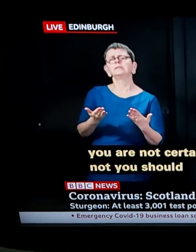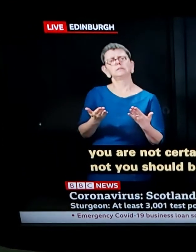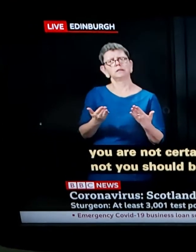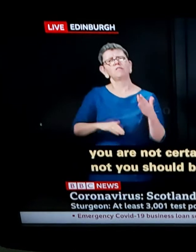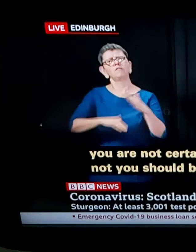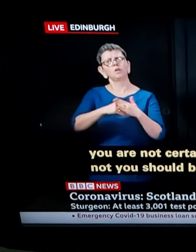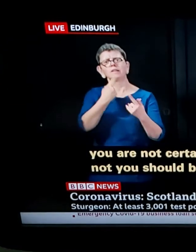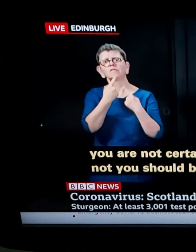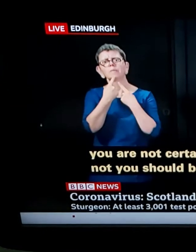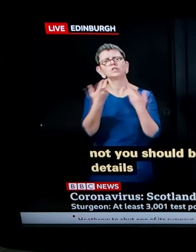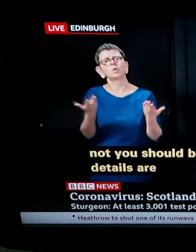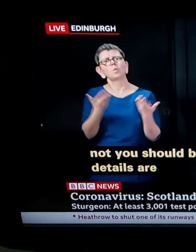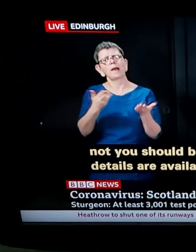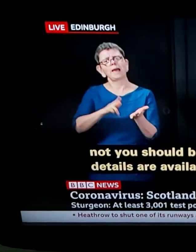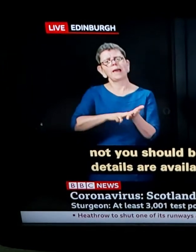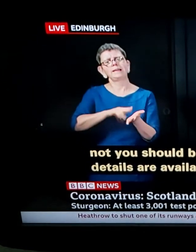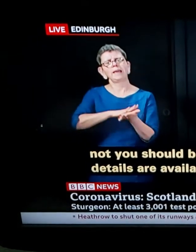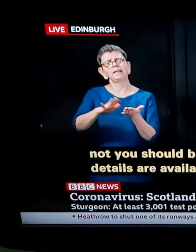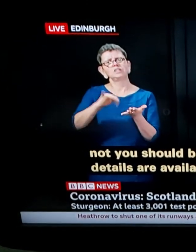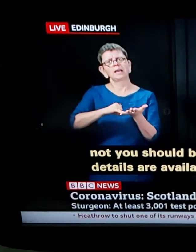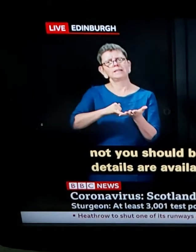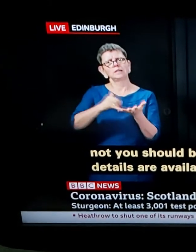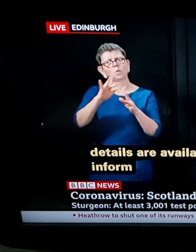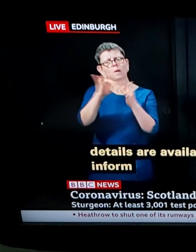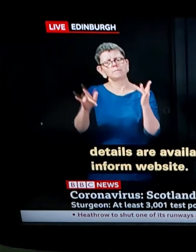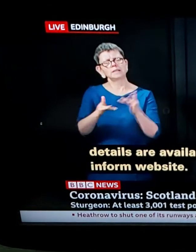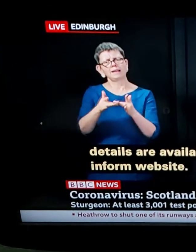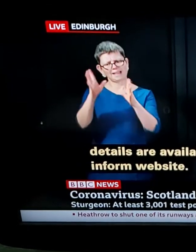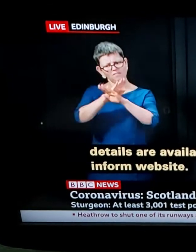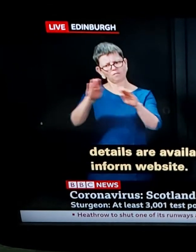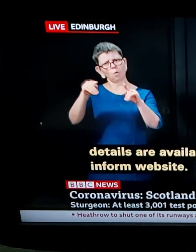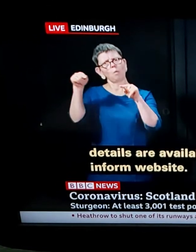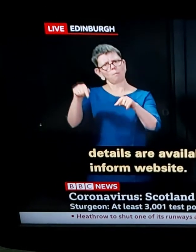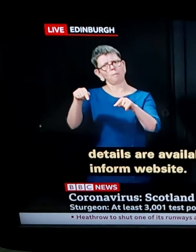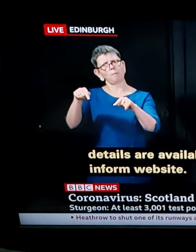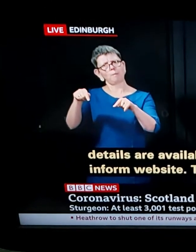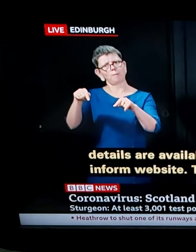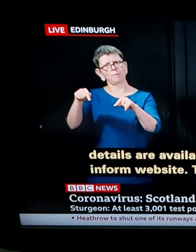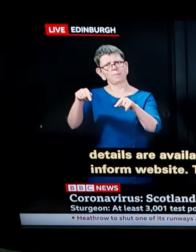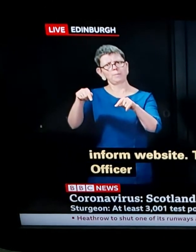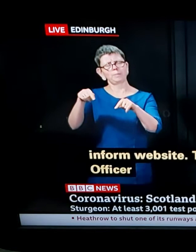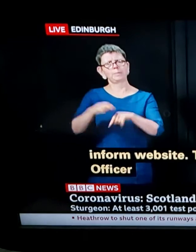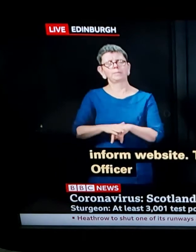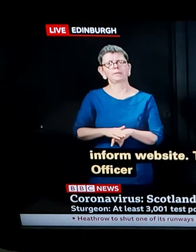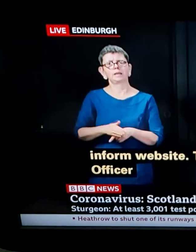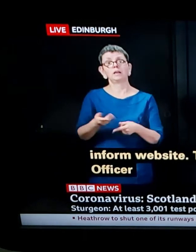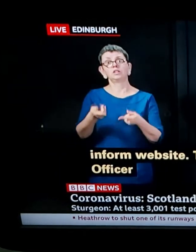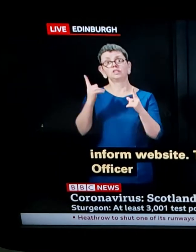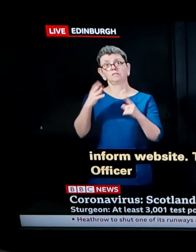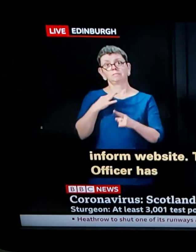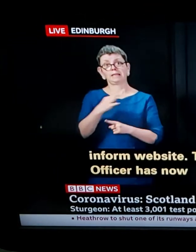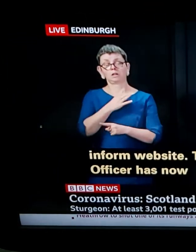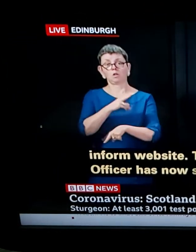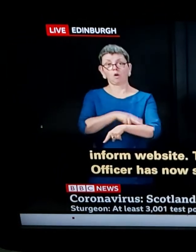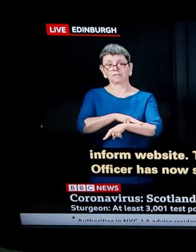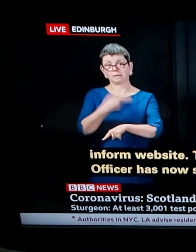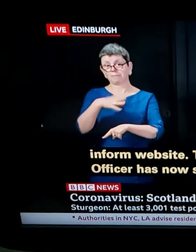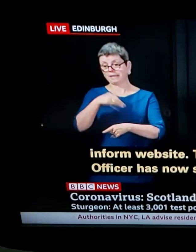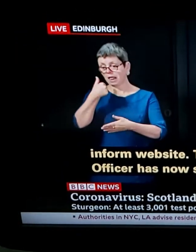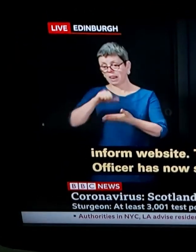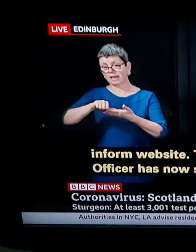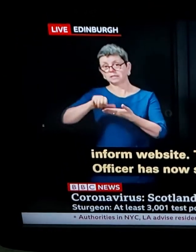available on the NHS Inform website. The Chief Medical Officer has now sent more than 110,000 letters to people in these